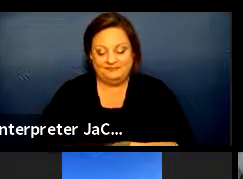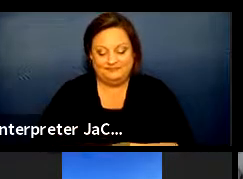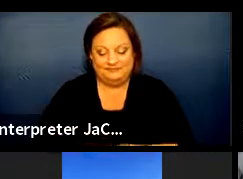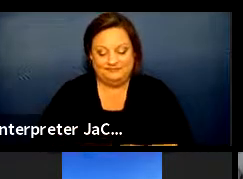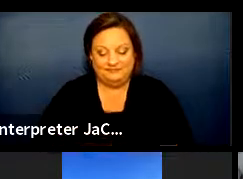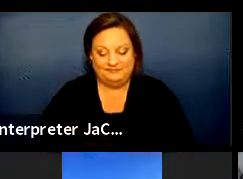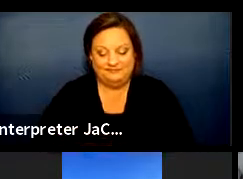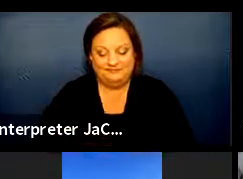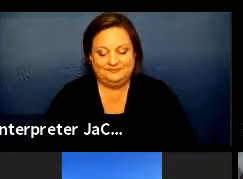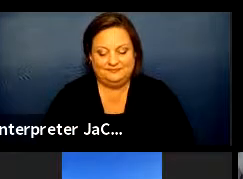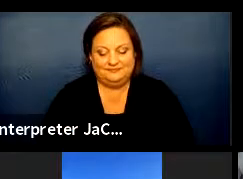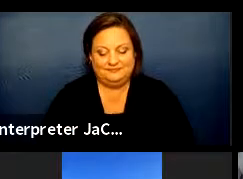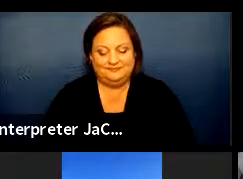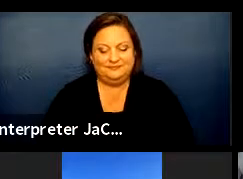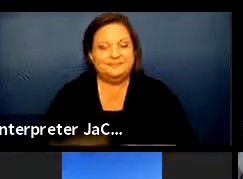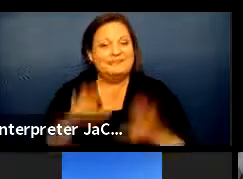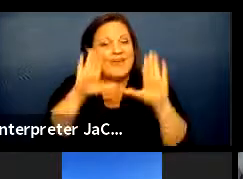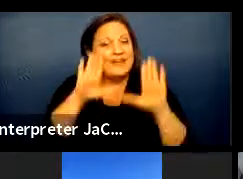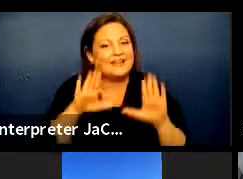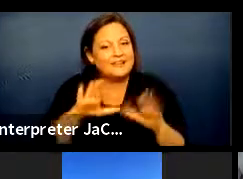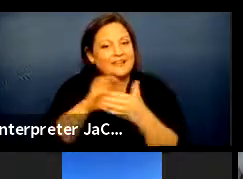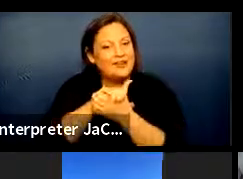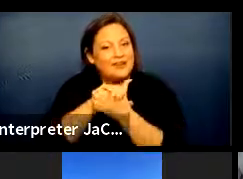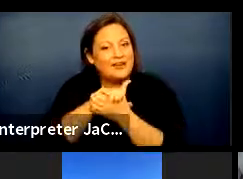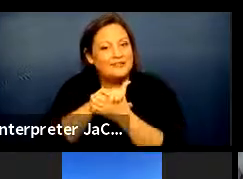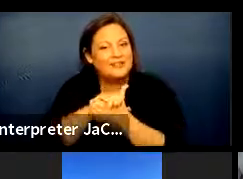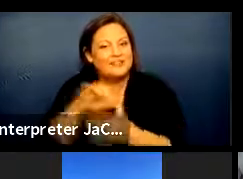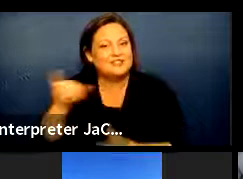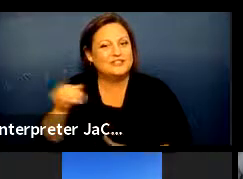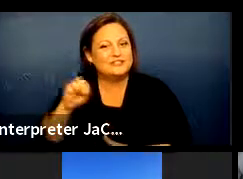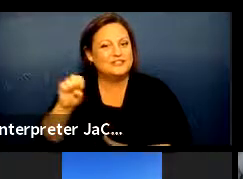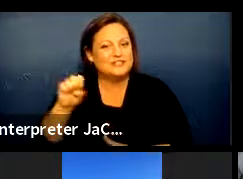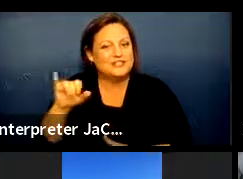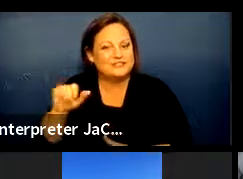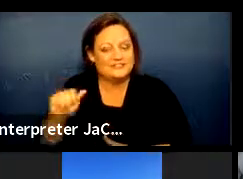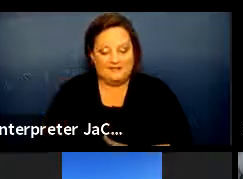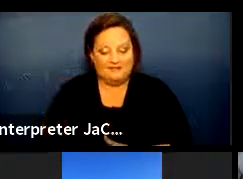Excellent. Congratulations, Jessica. Thank you.